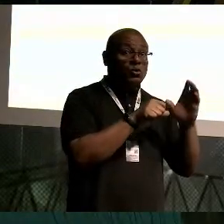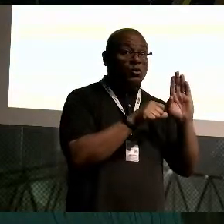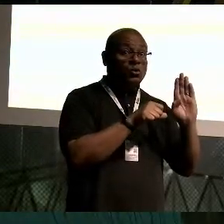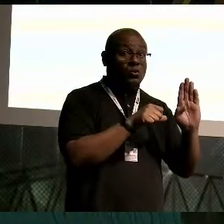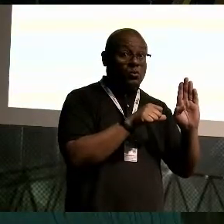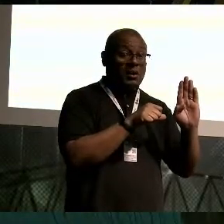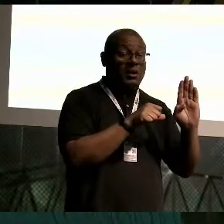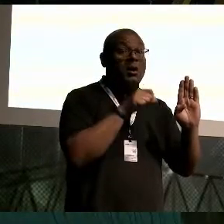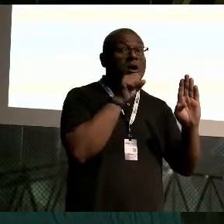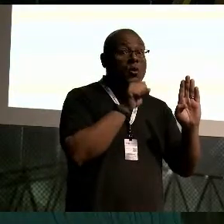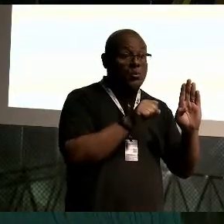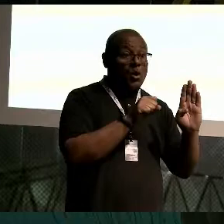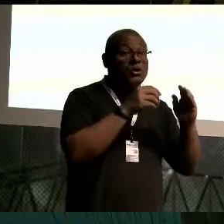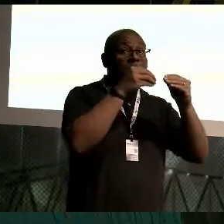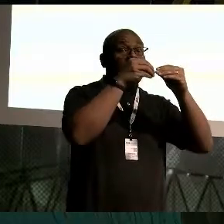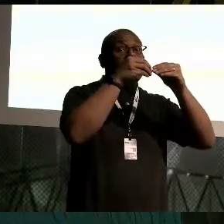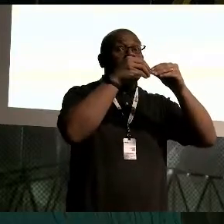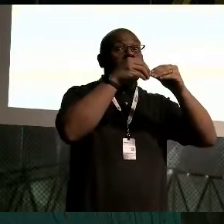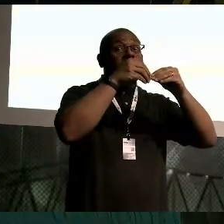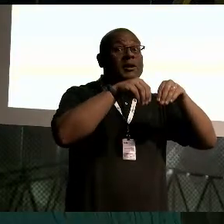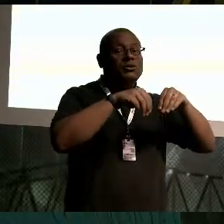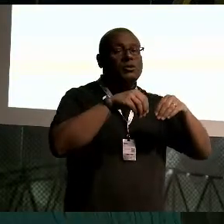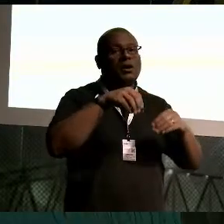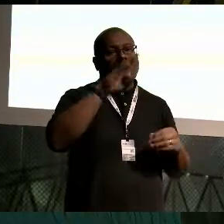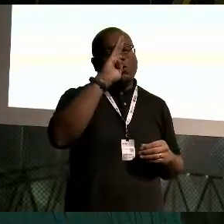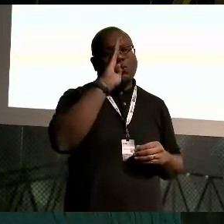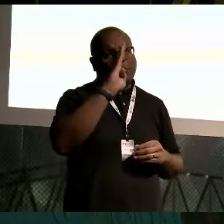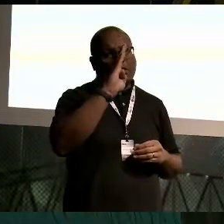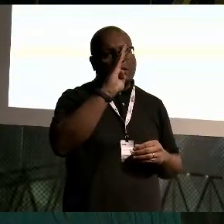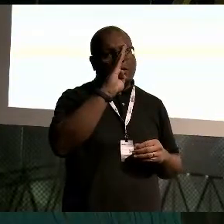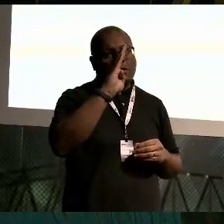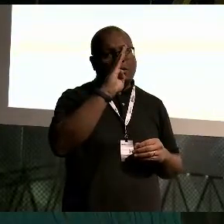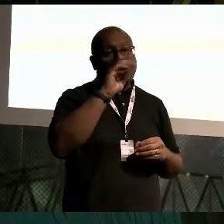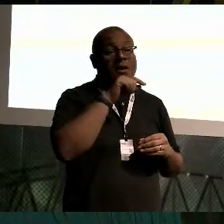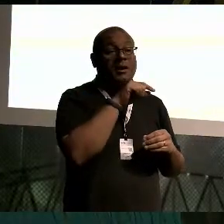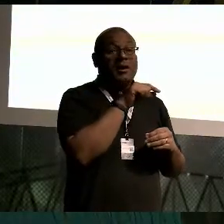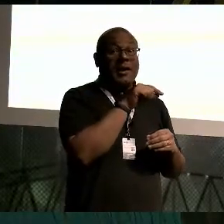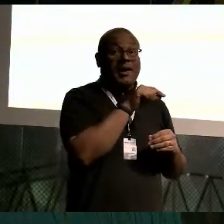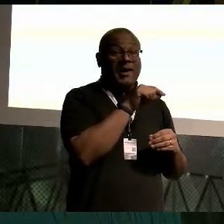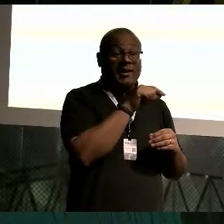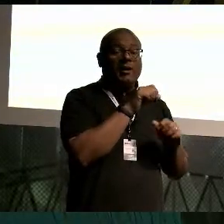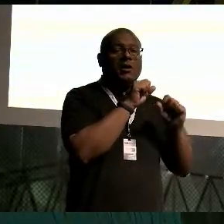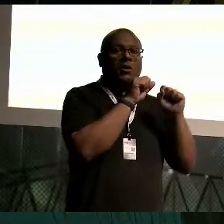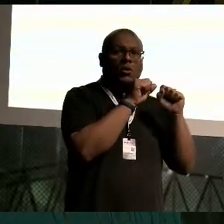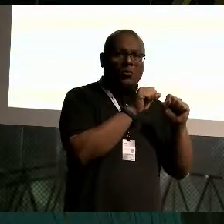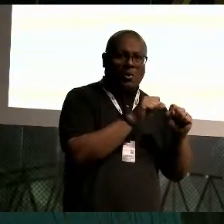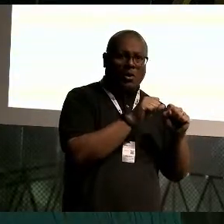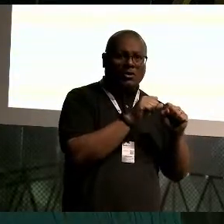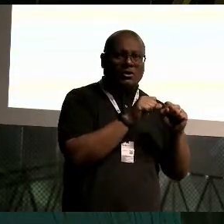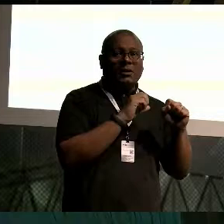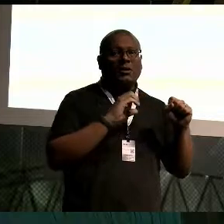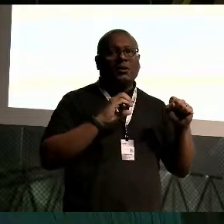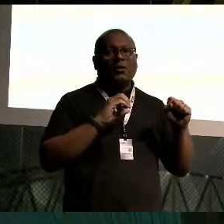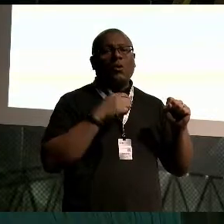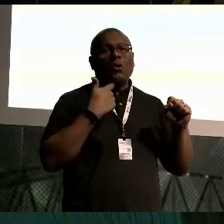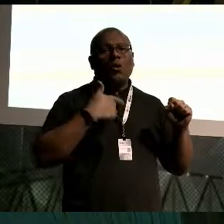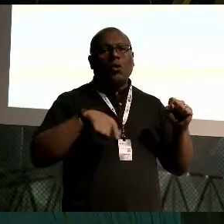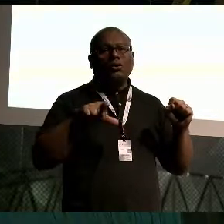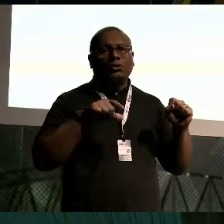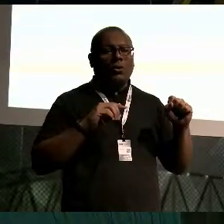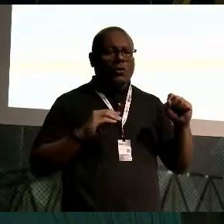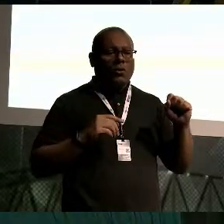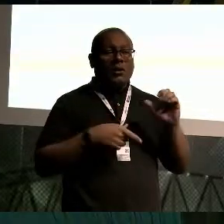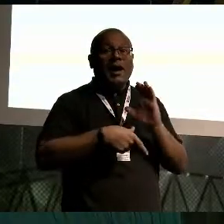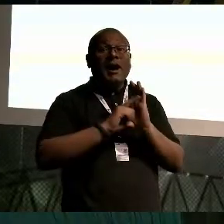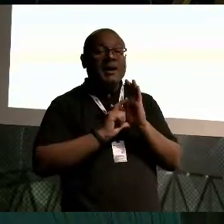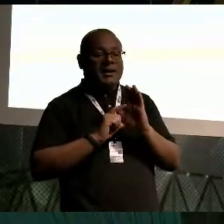have effects on the service calling B, and any change in B might also affect the service that's being called from B,